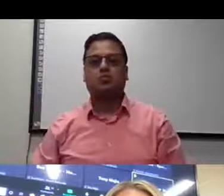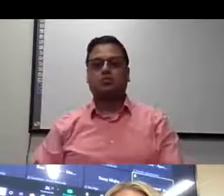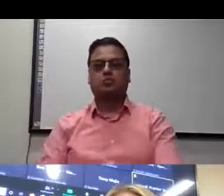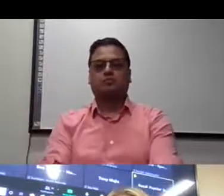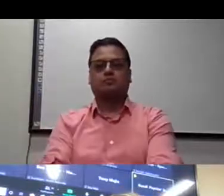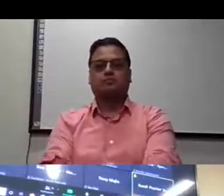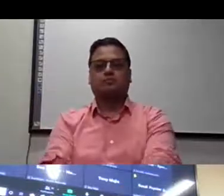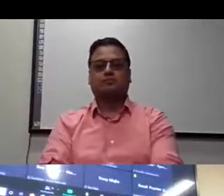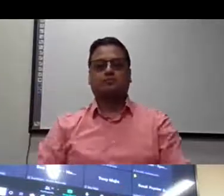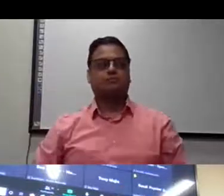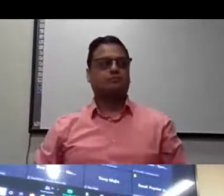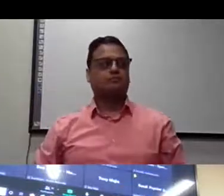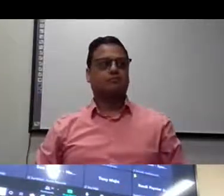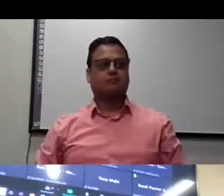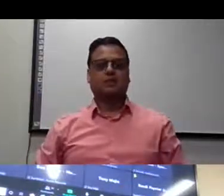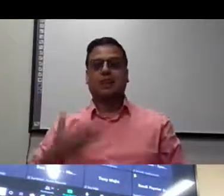Thank you, Randy.